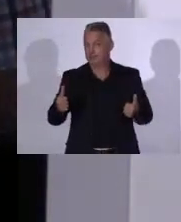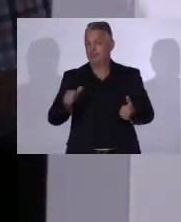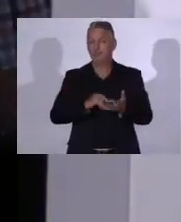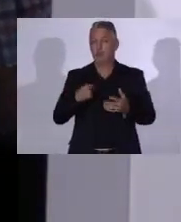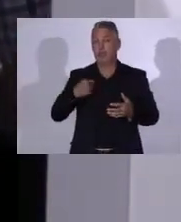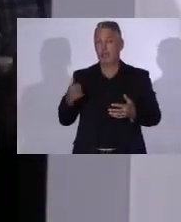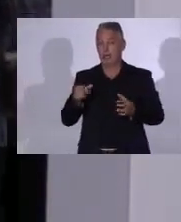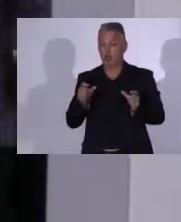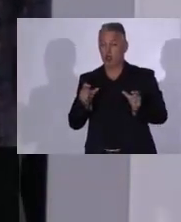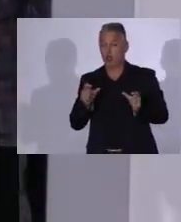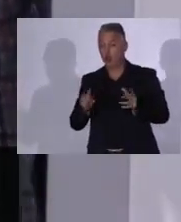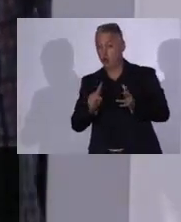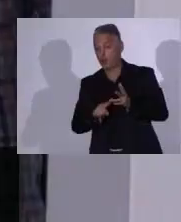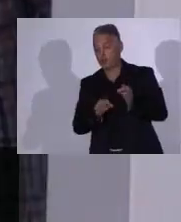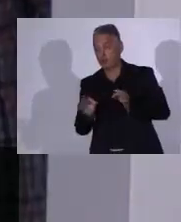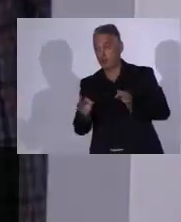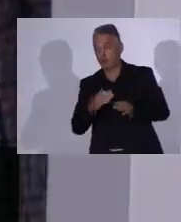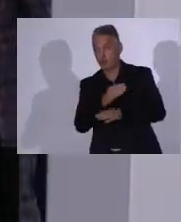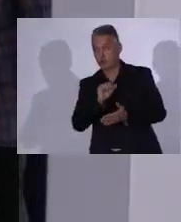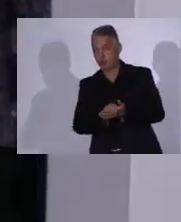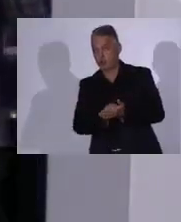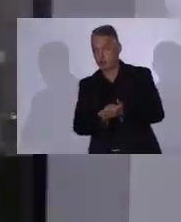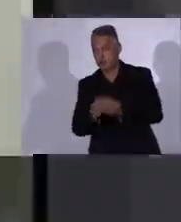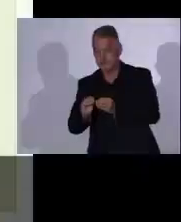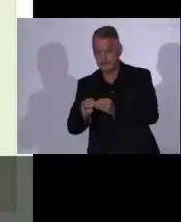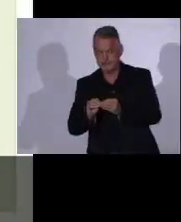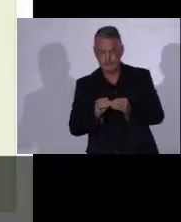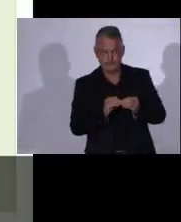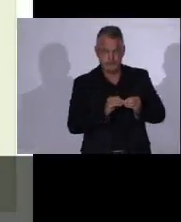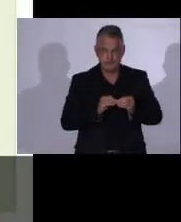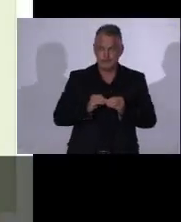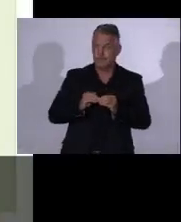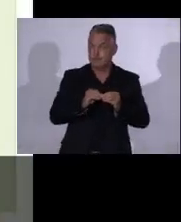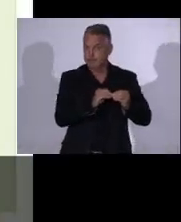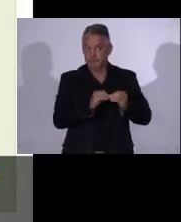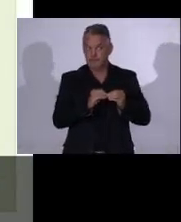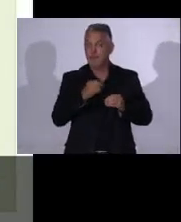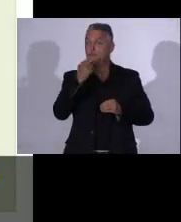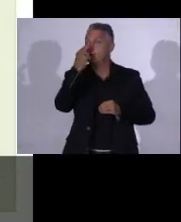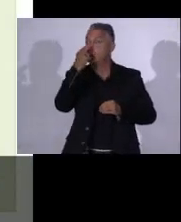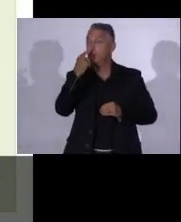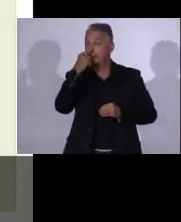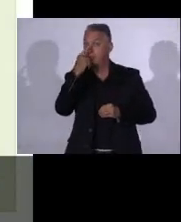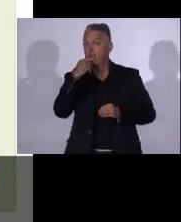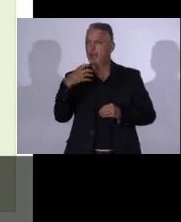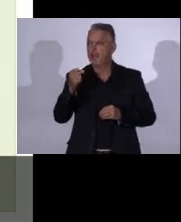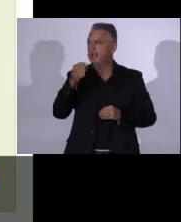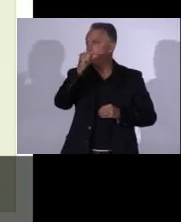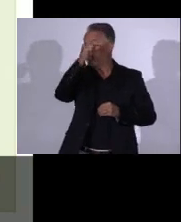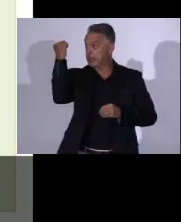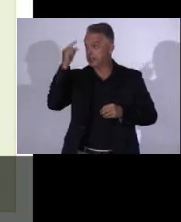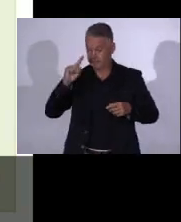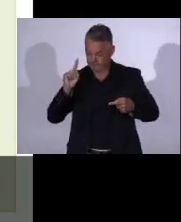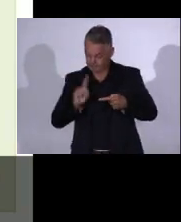co-design workshop. These are the main motivators that older folks put forward about being on camp. Improve physical